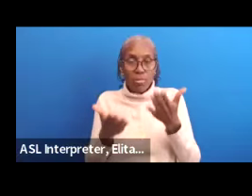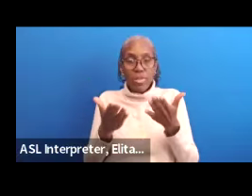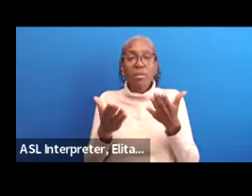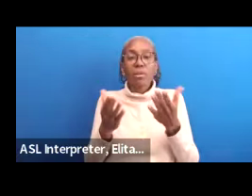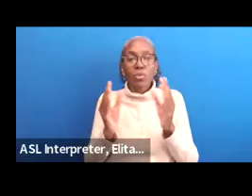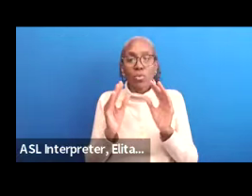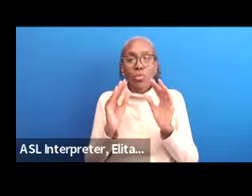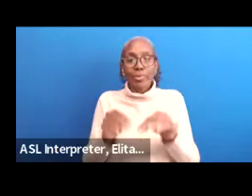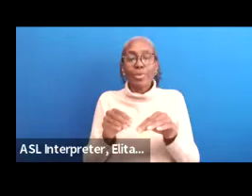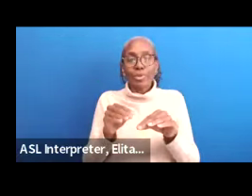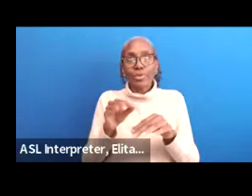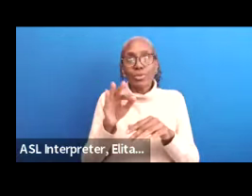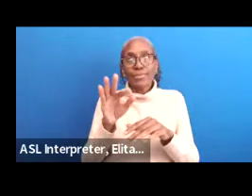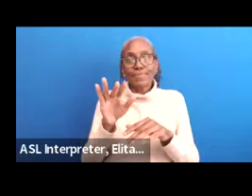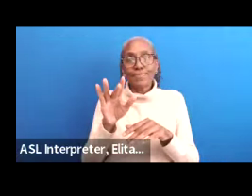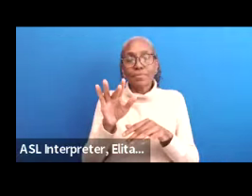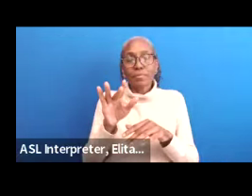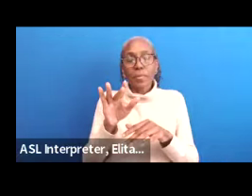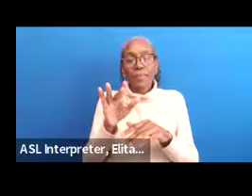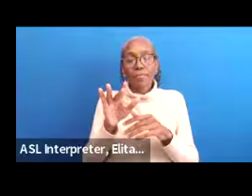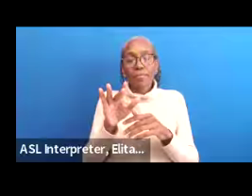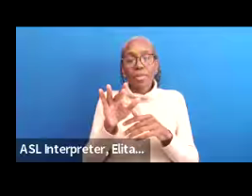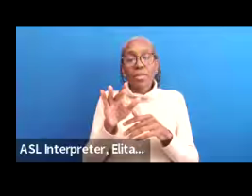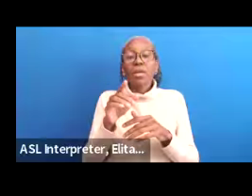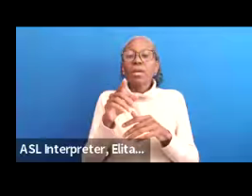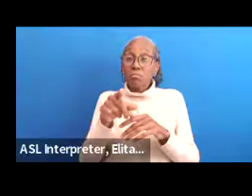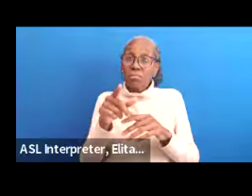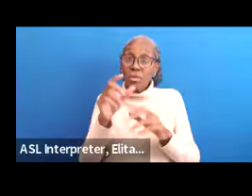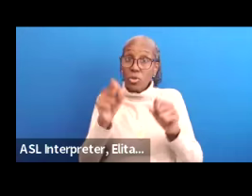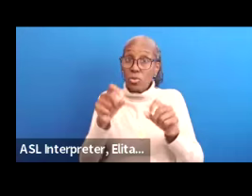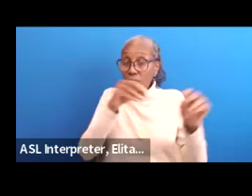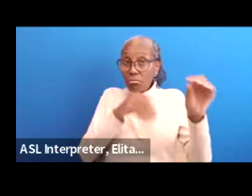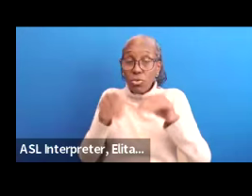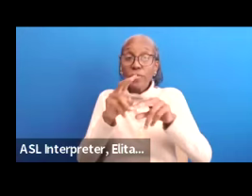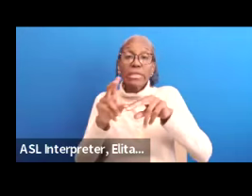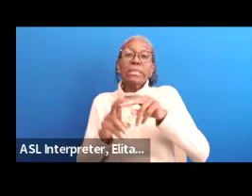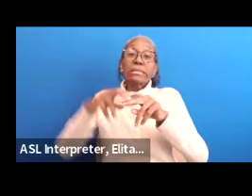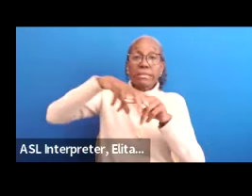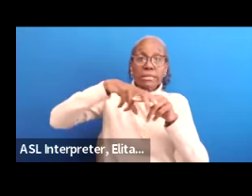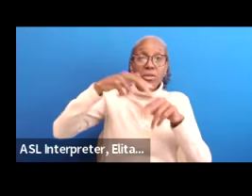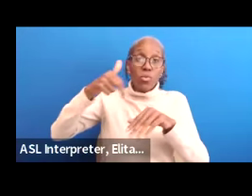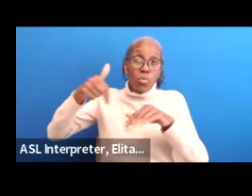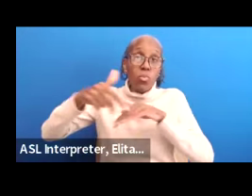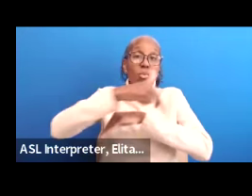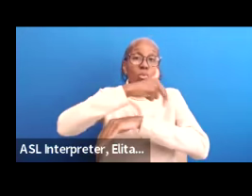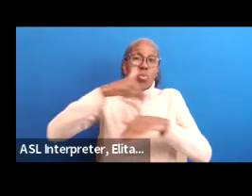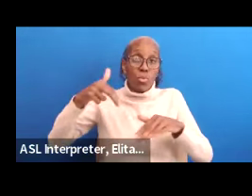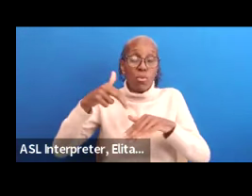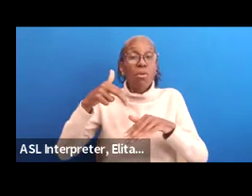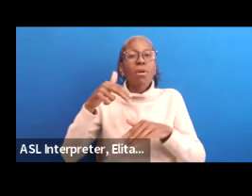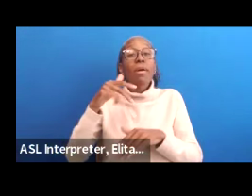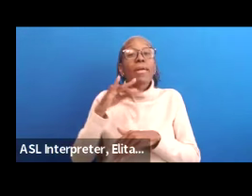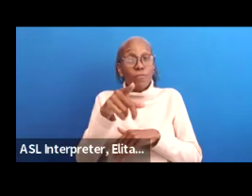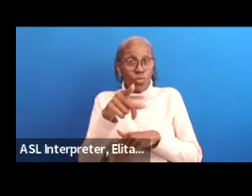brace and have you move around, sit up, walk around, and if